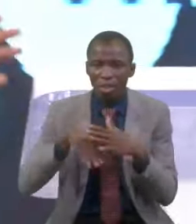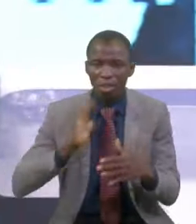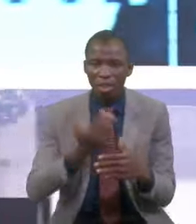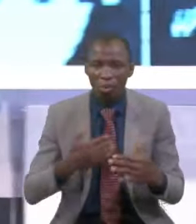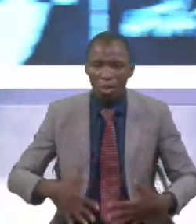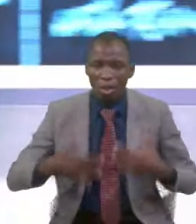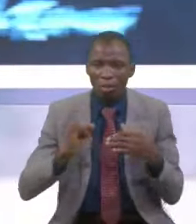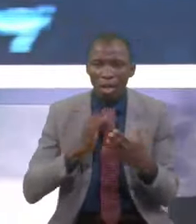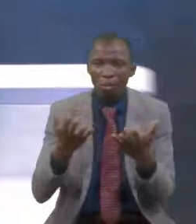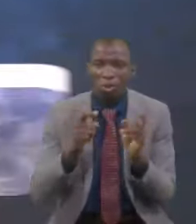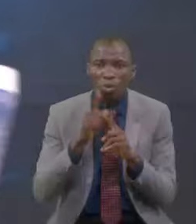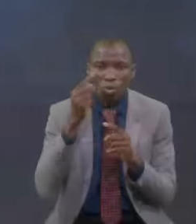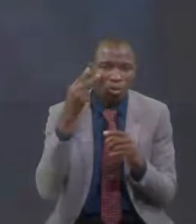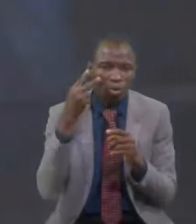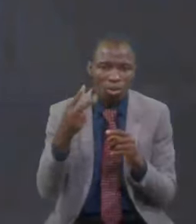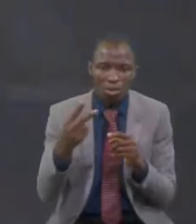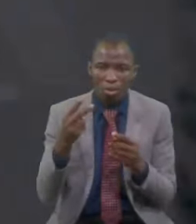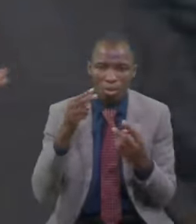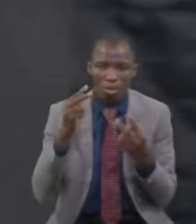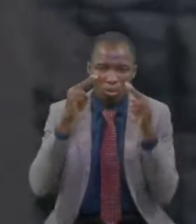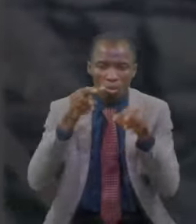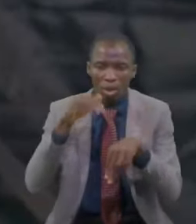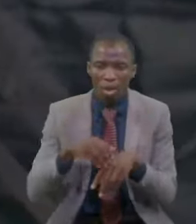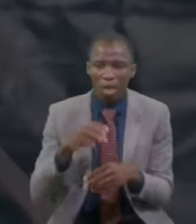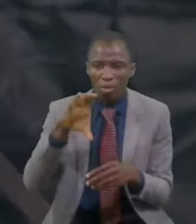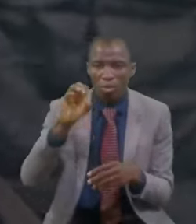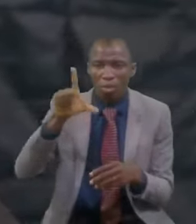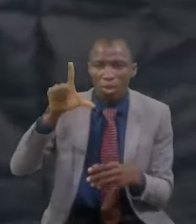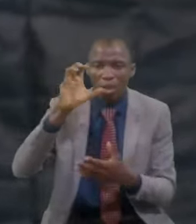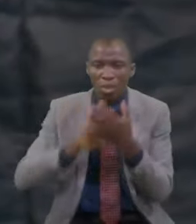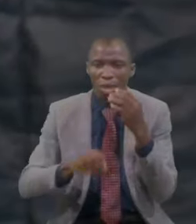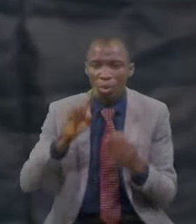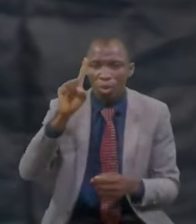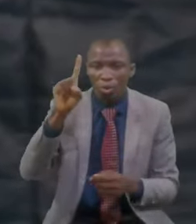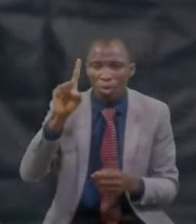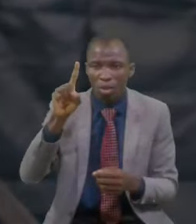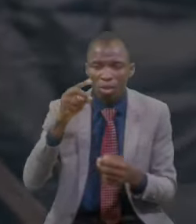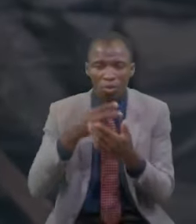at Colossians chapter 1. And I'm reading from verse 12.